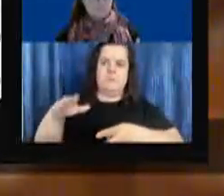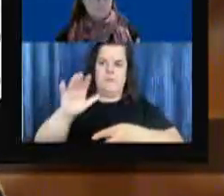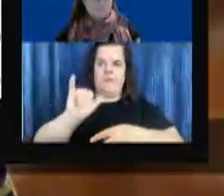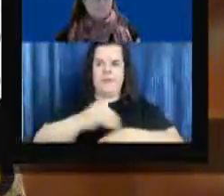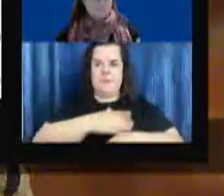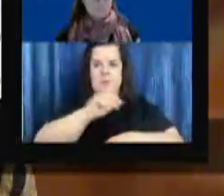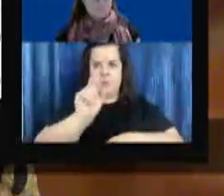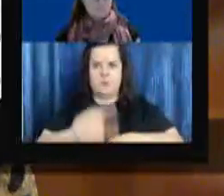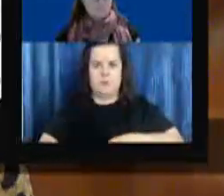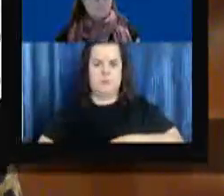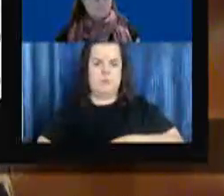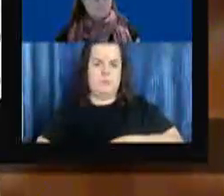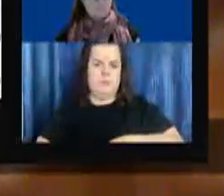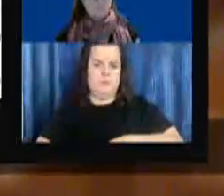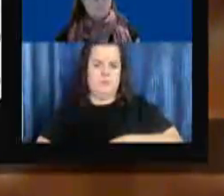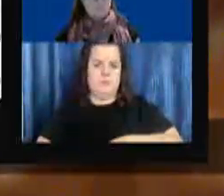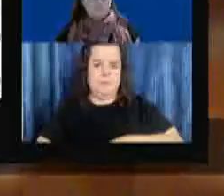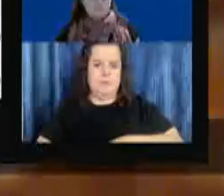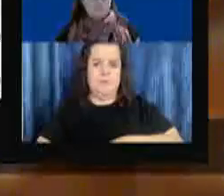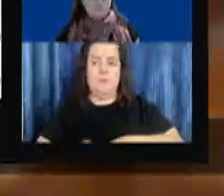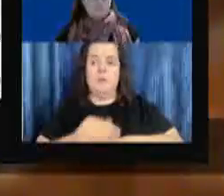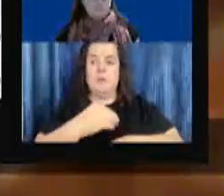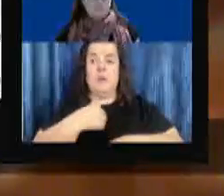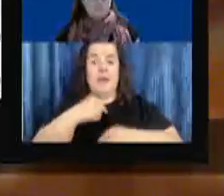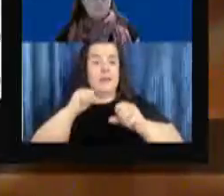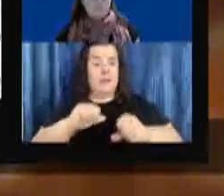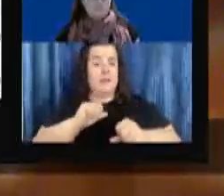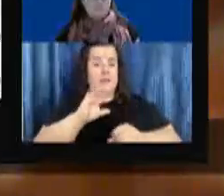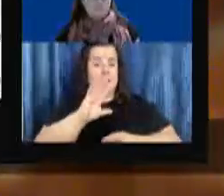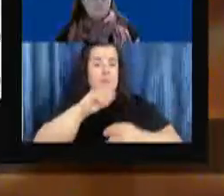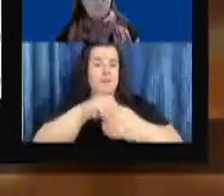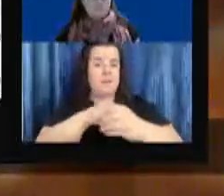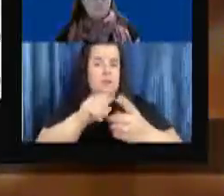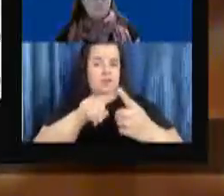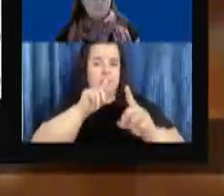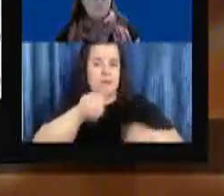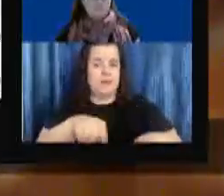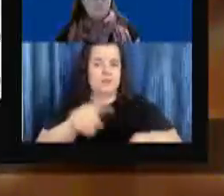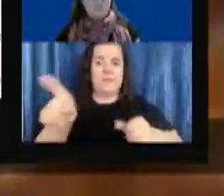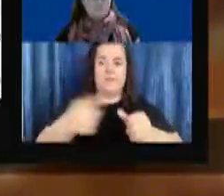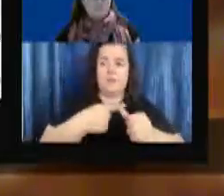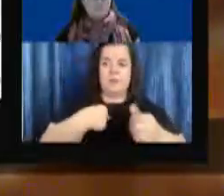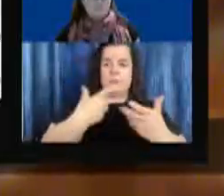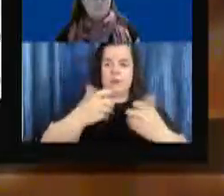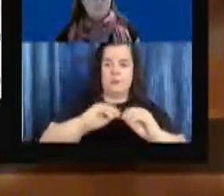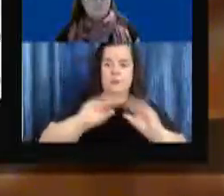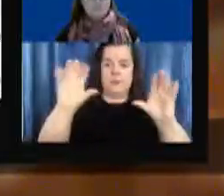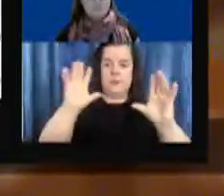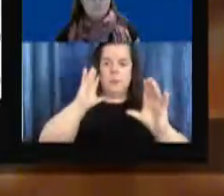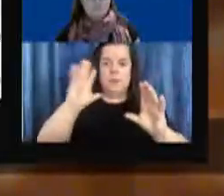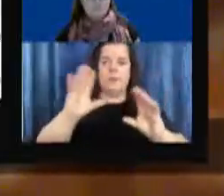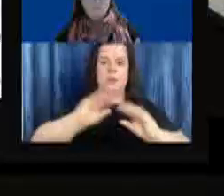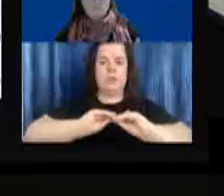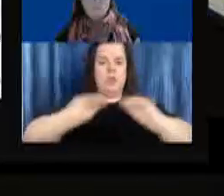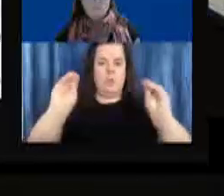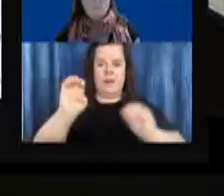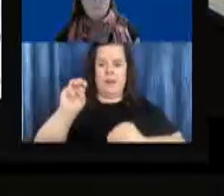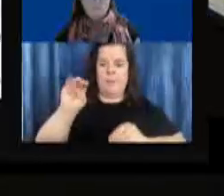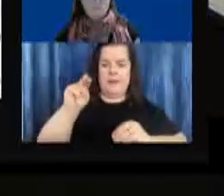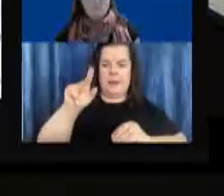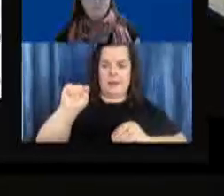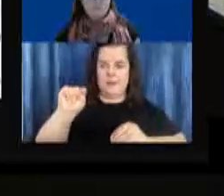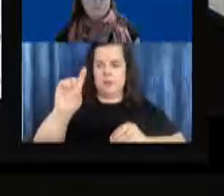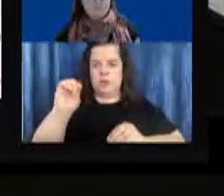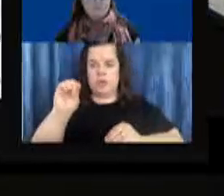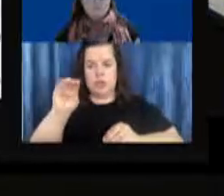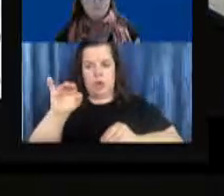questions. Yeah, I can jump in to answer some of those. So first, I want to be clear that there will be no eminent domain